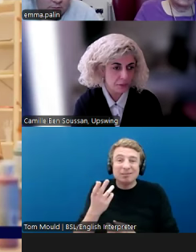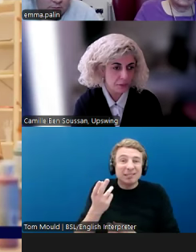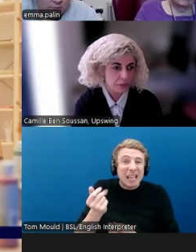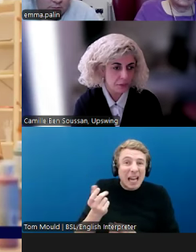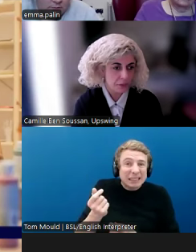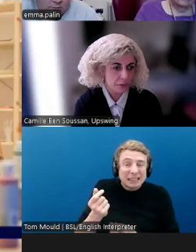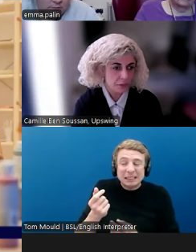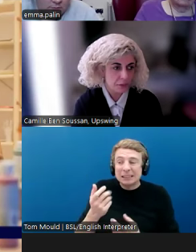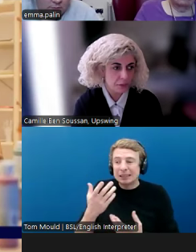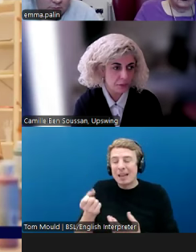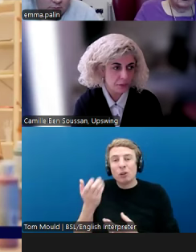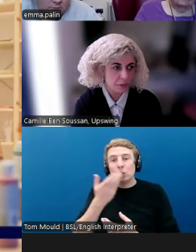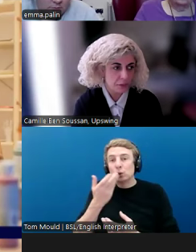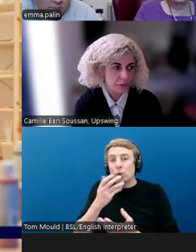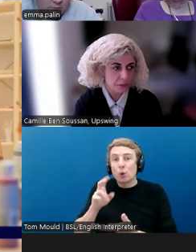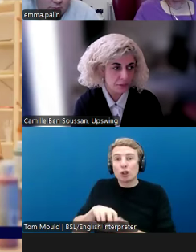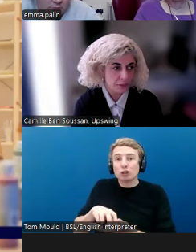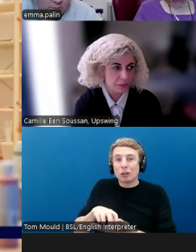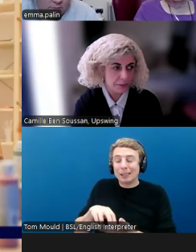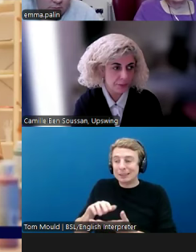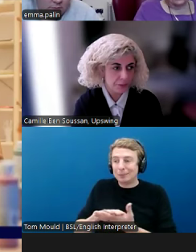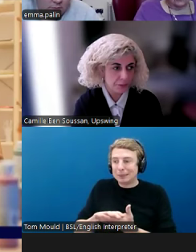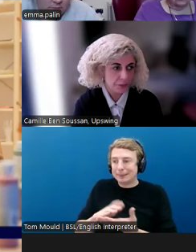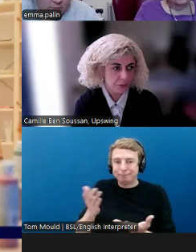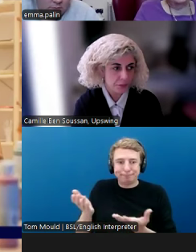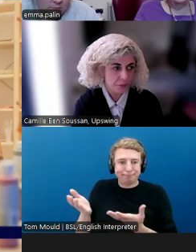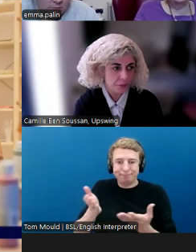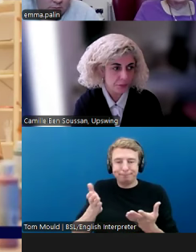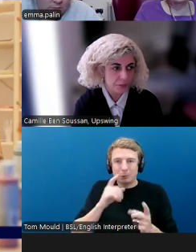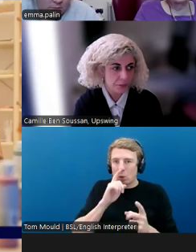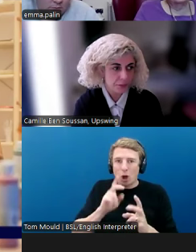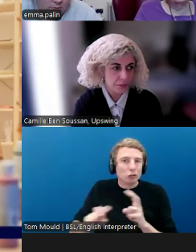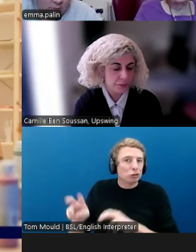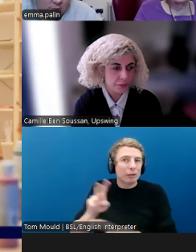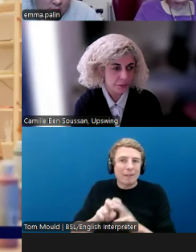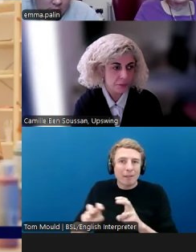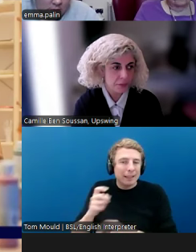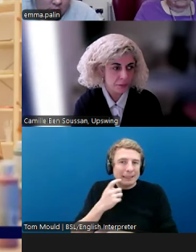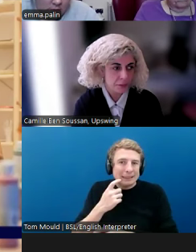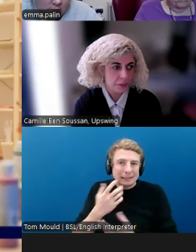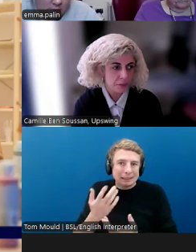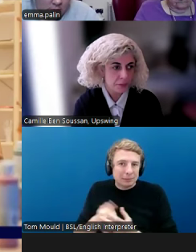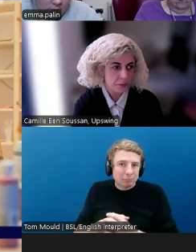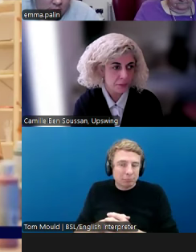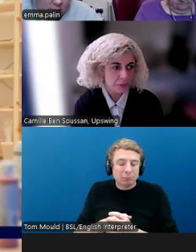and they prioritise them. But also buildings might not be always accessible. Some